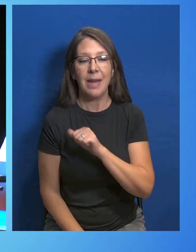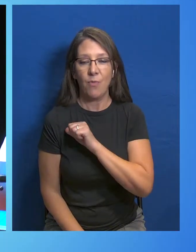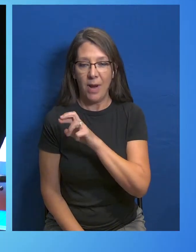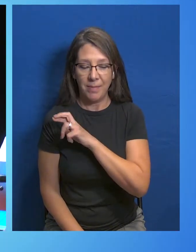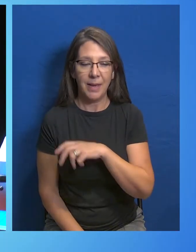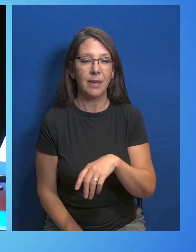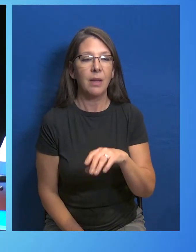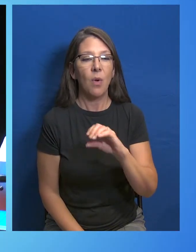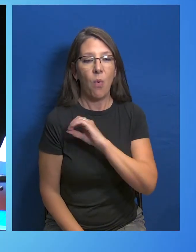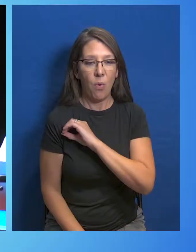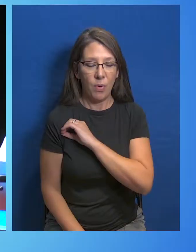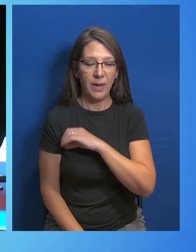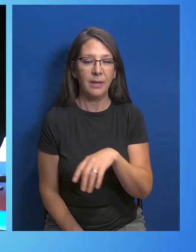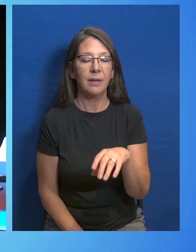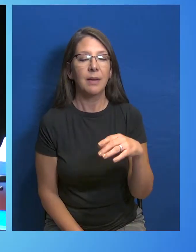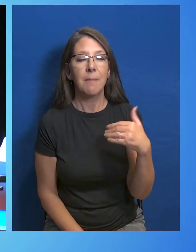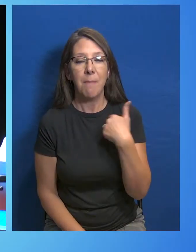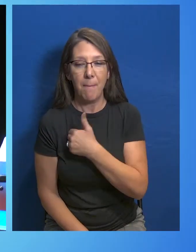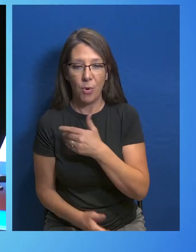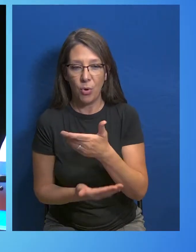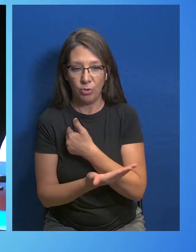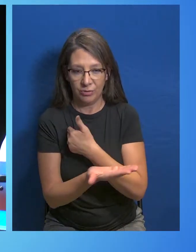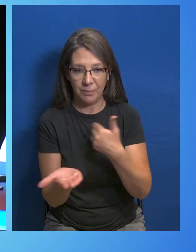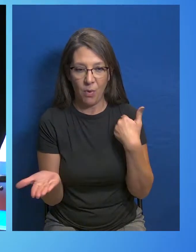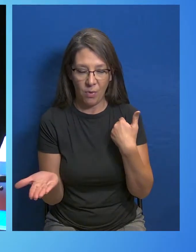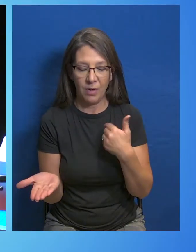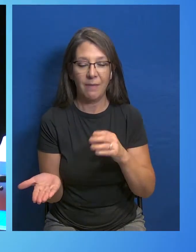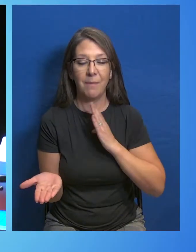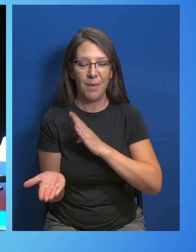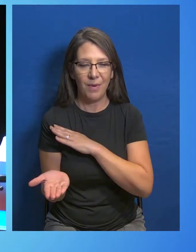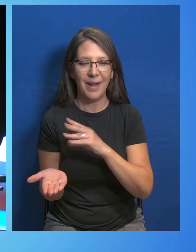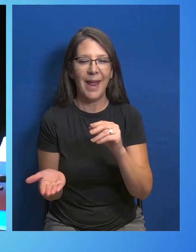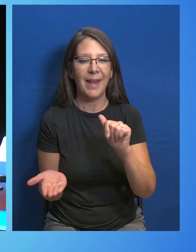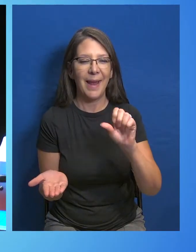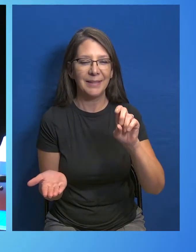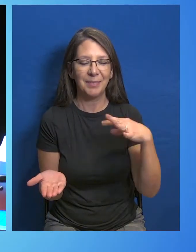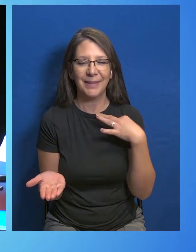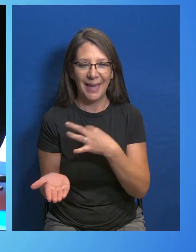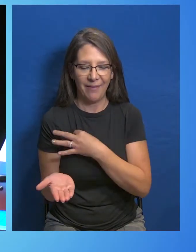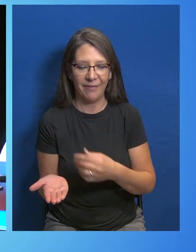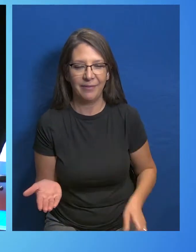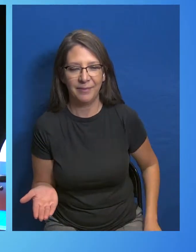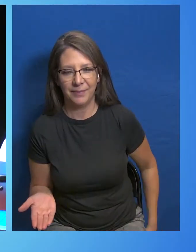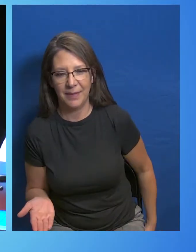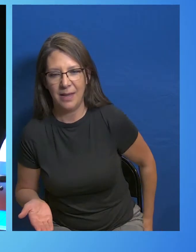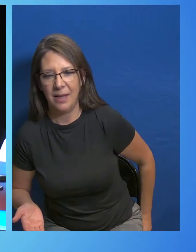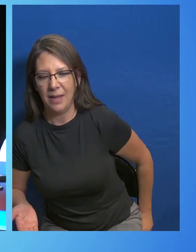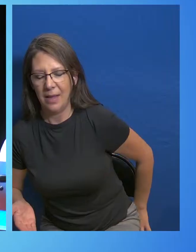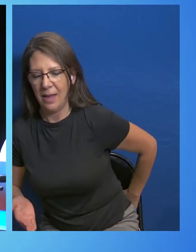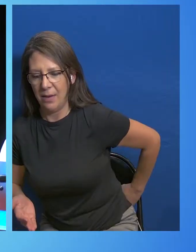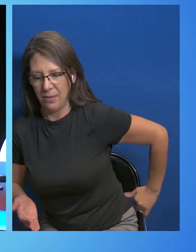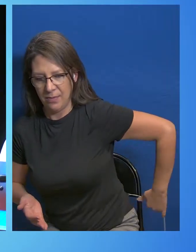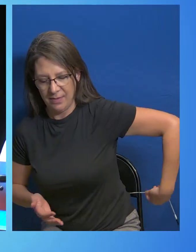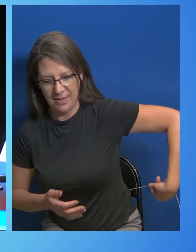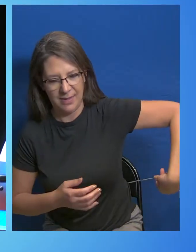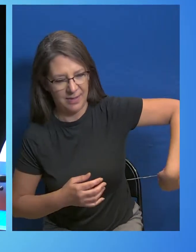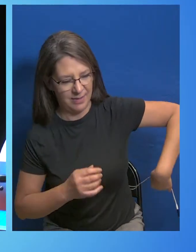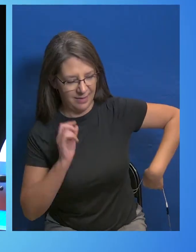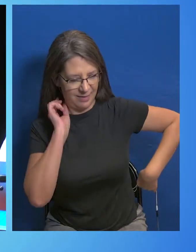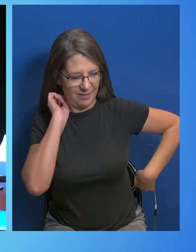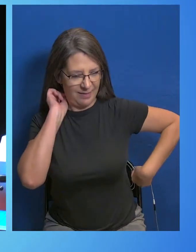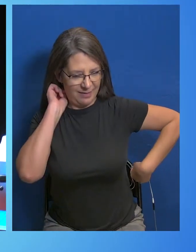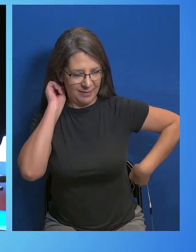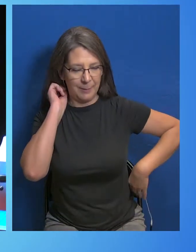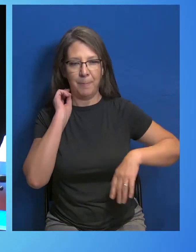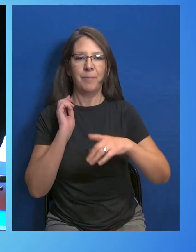board, ASDB community, and staff members. Before I provide an update to everyone, being that it is the month of November, it's